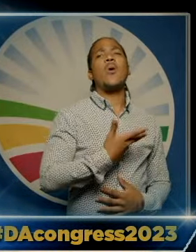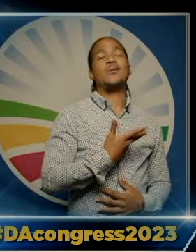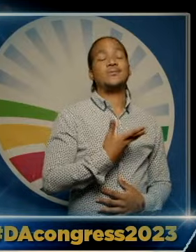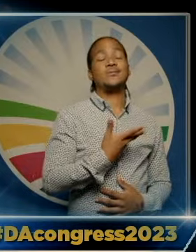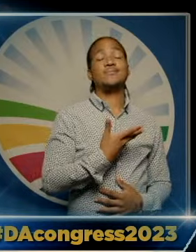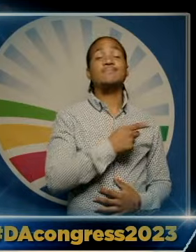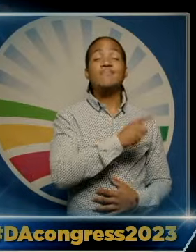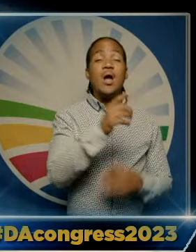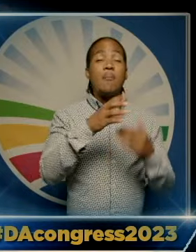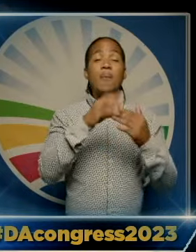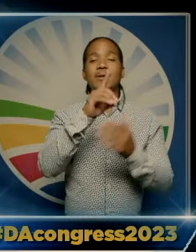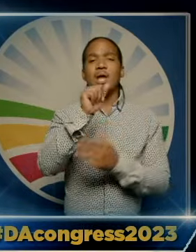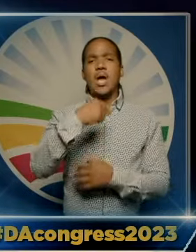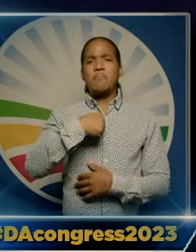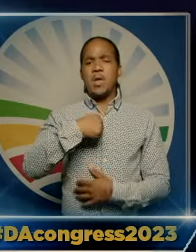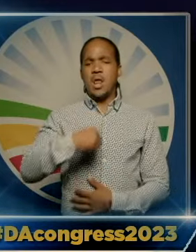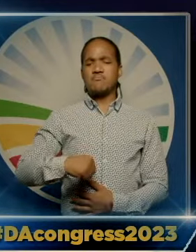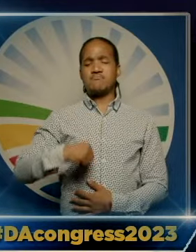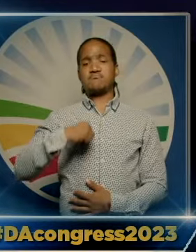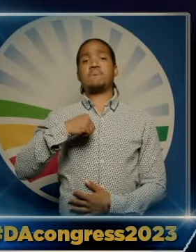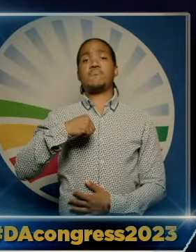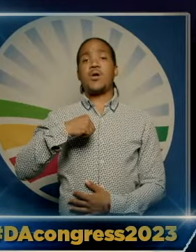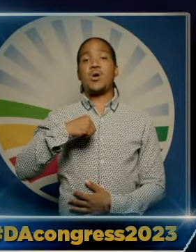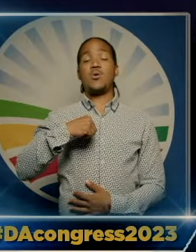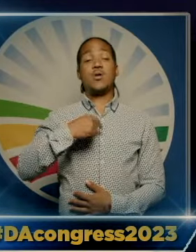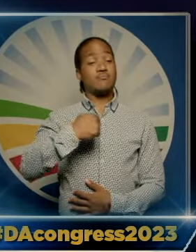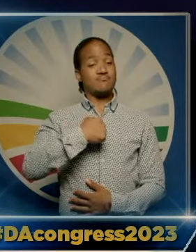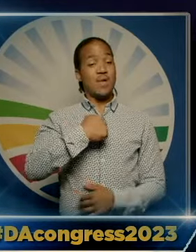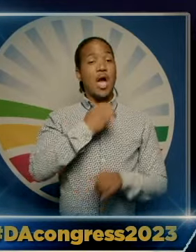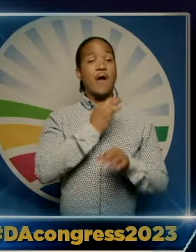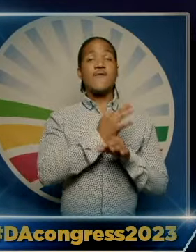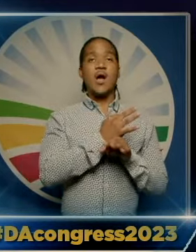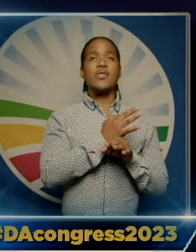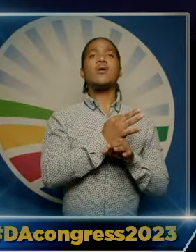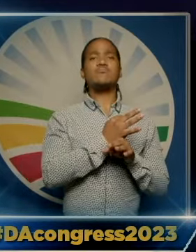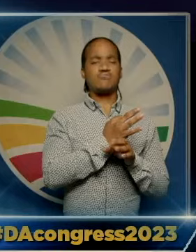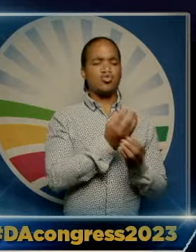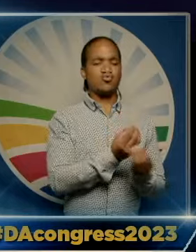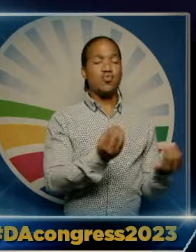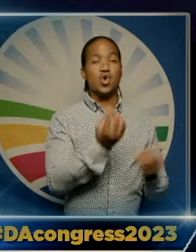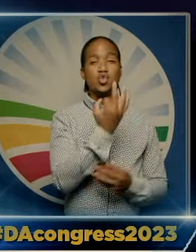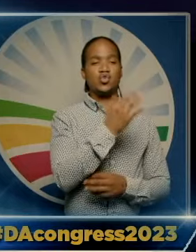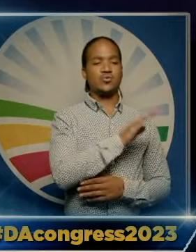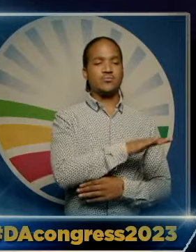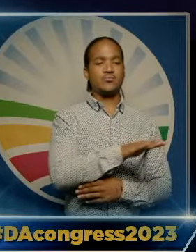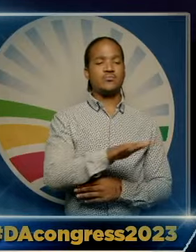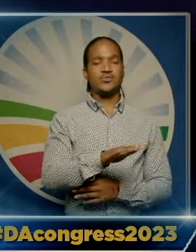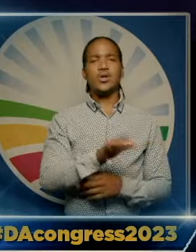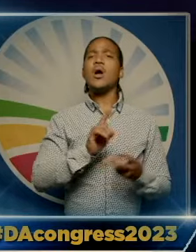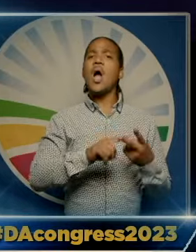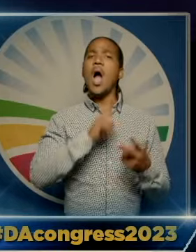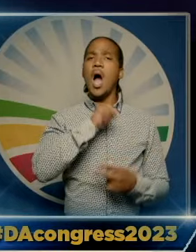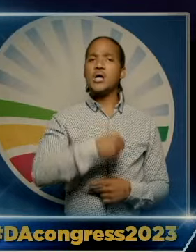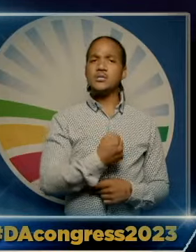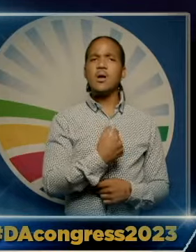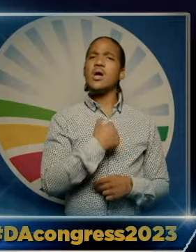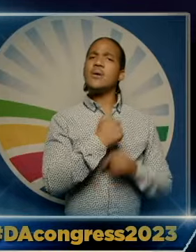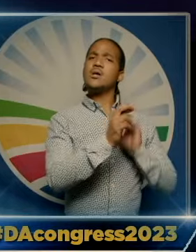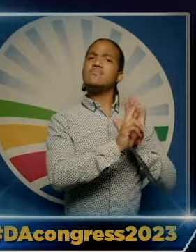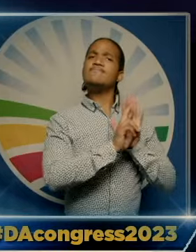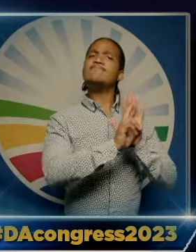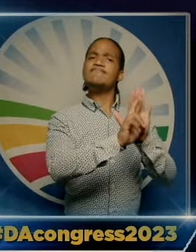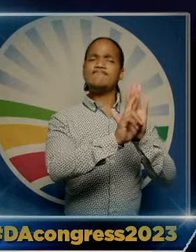Democrats, I am a proud husband and father of 3 children who represent the potential of South